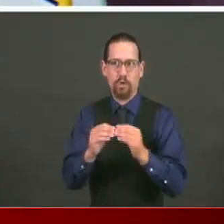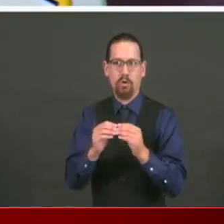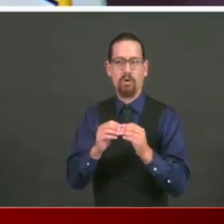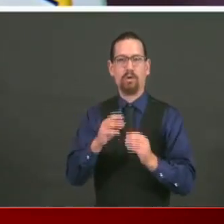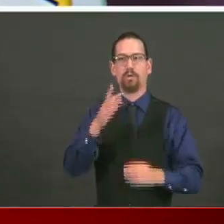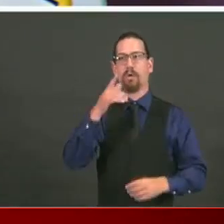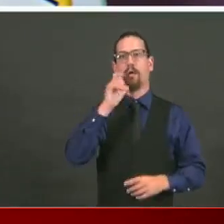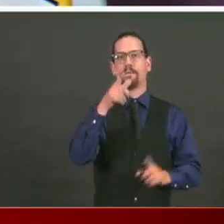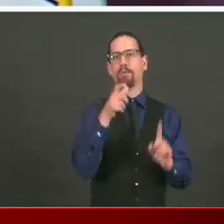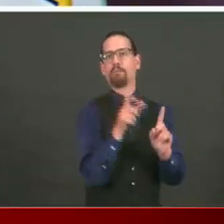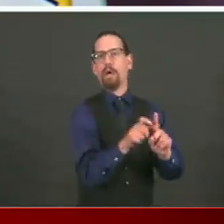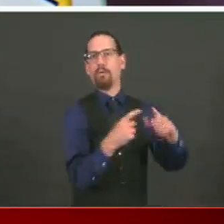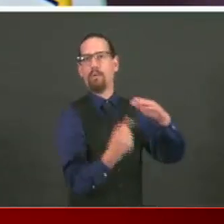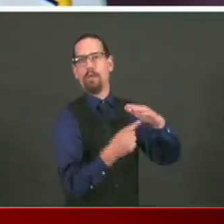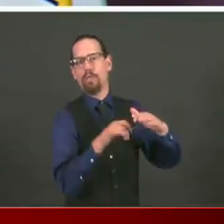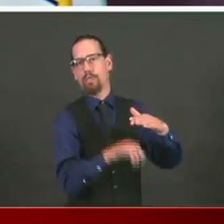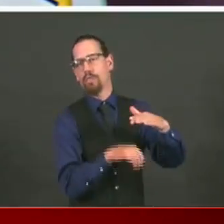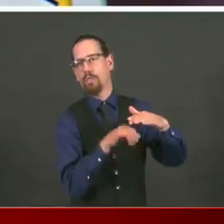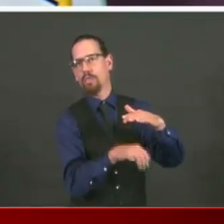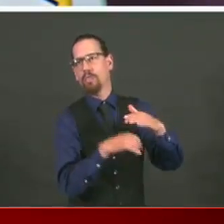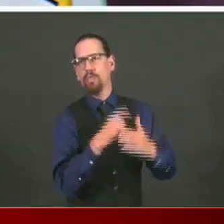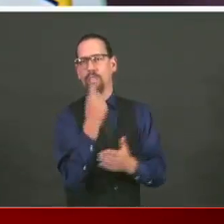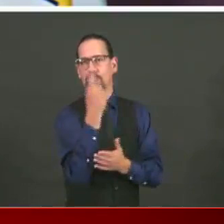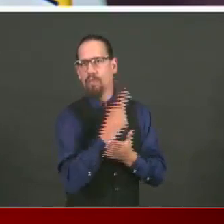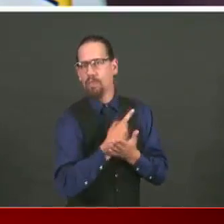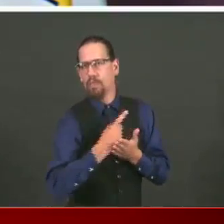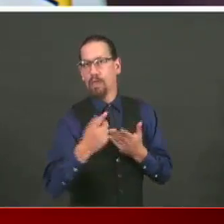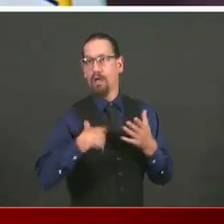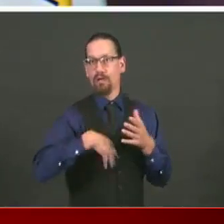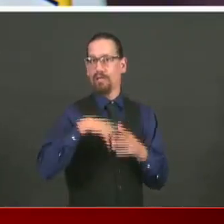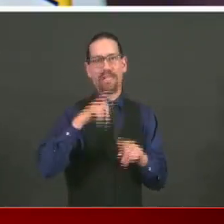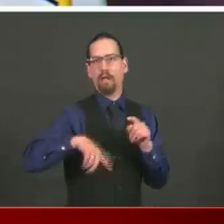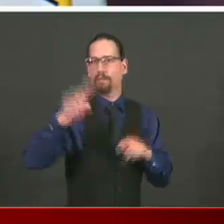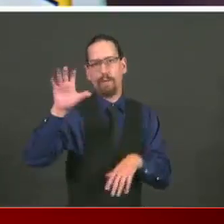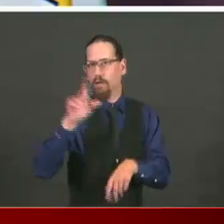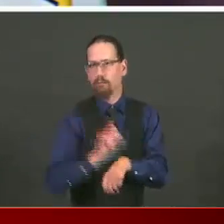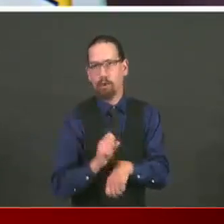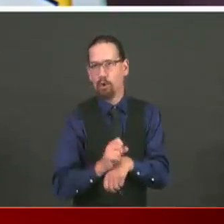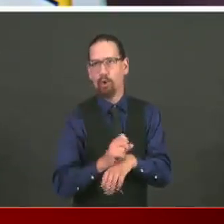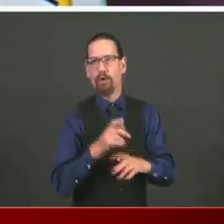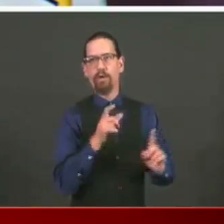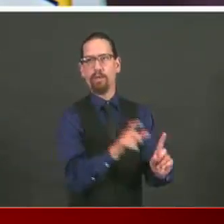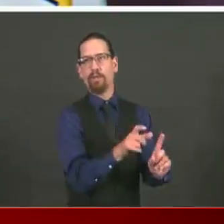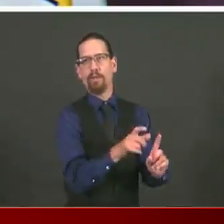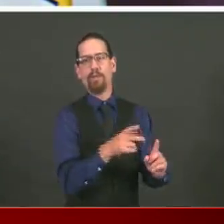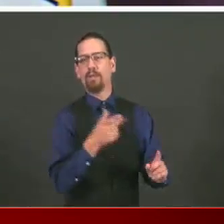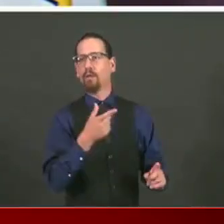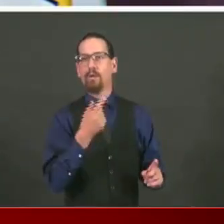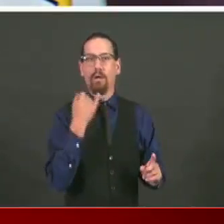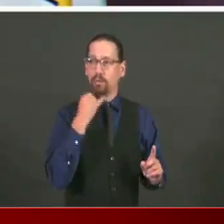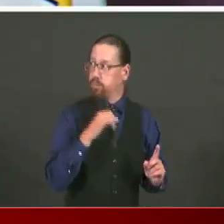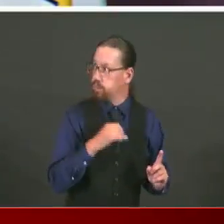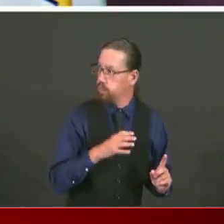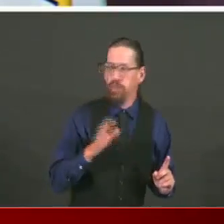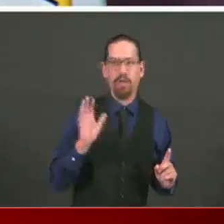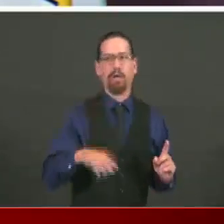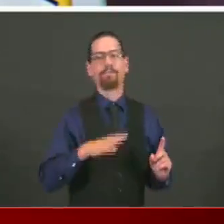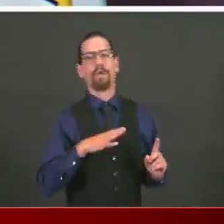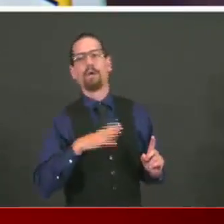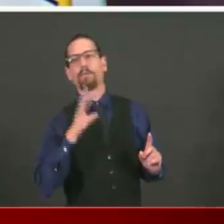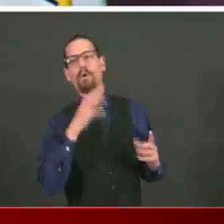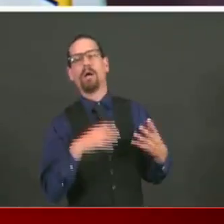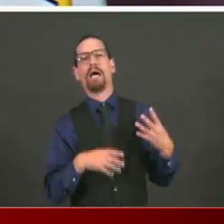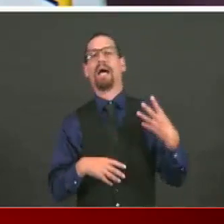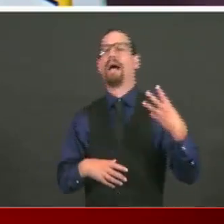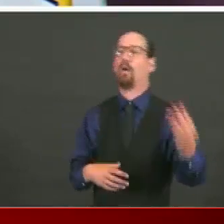go to work for 6 days, if you are not waiting at home and you continue to be with your friends and family, think of all